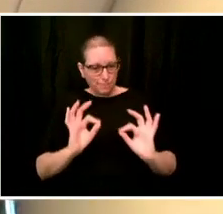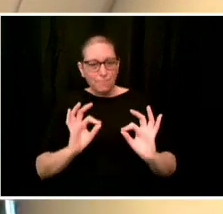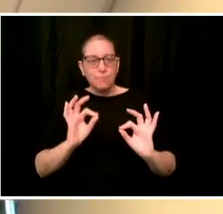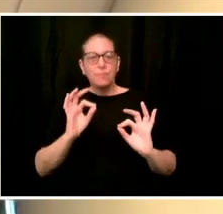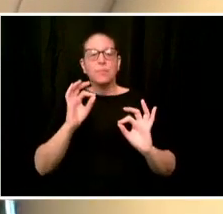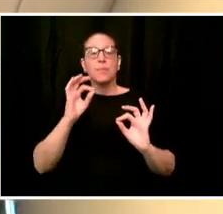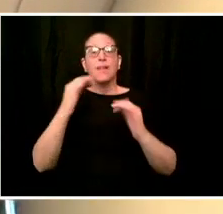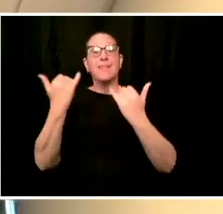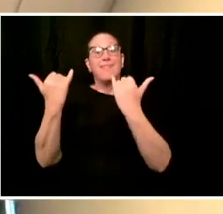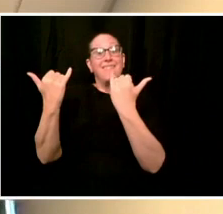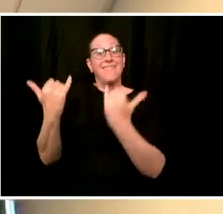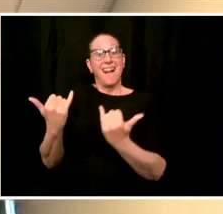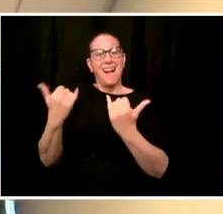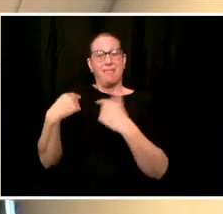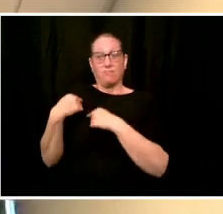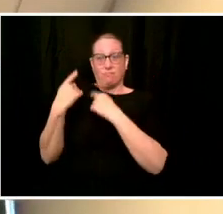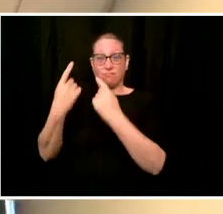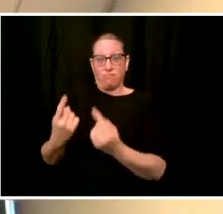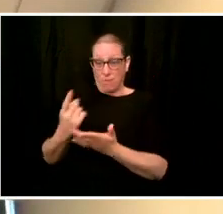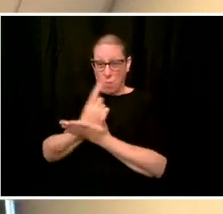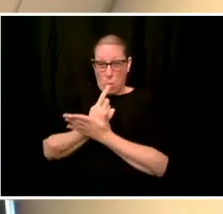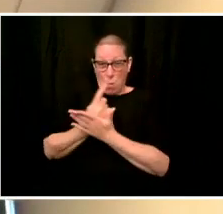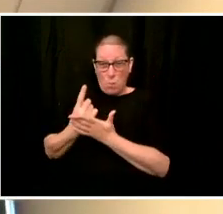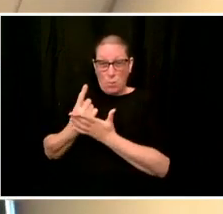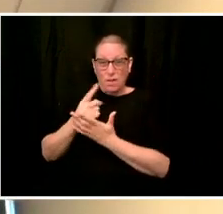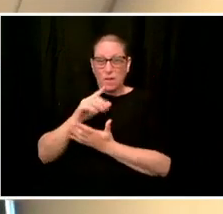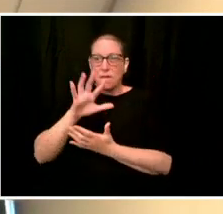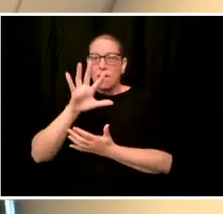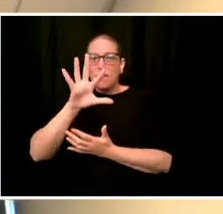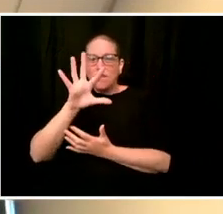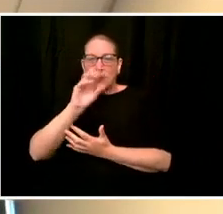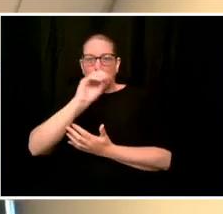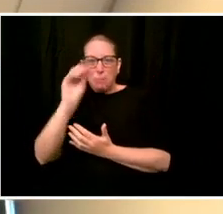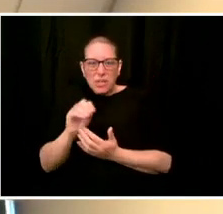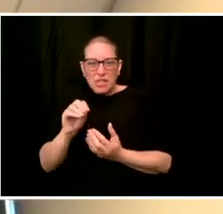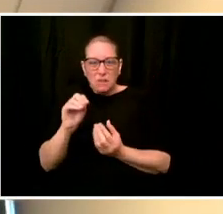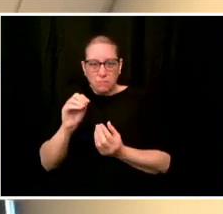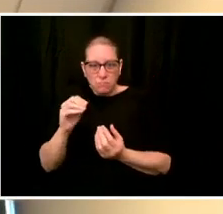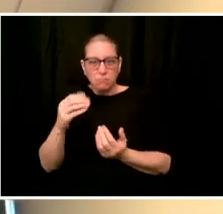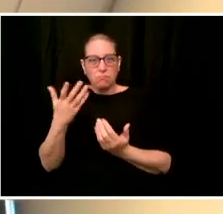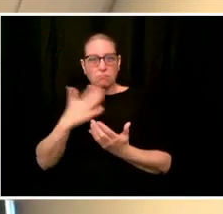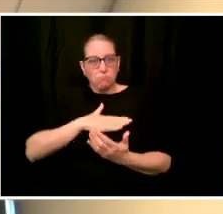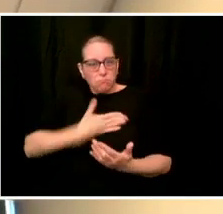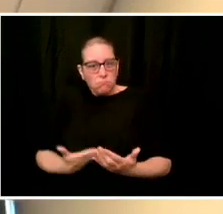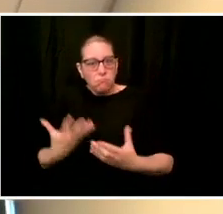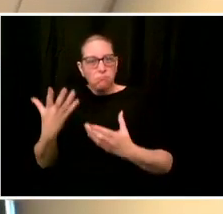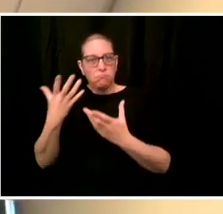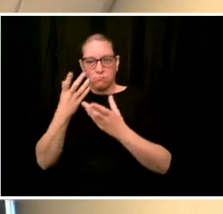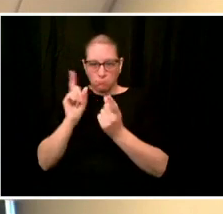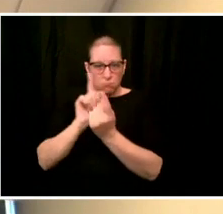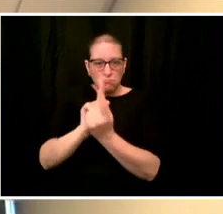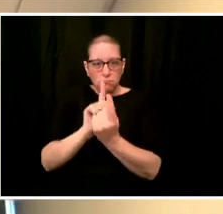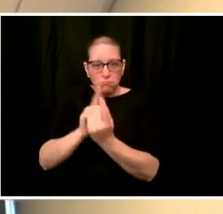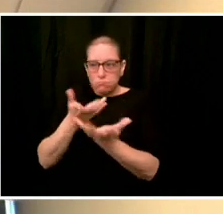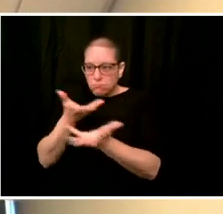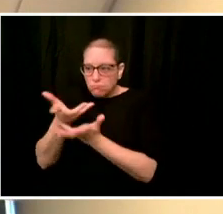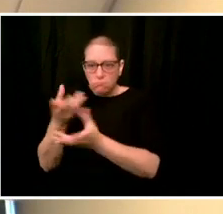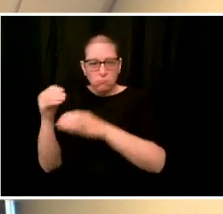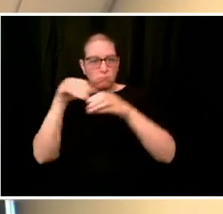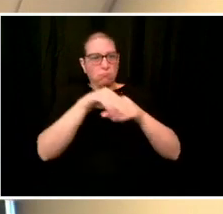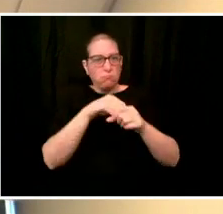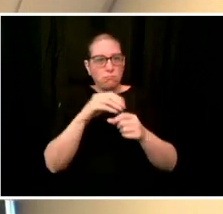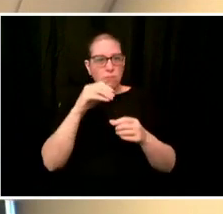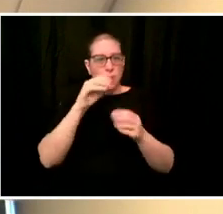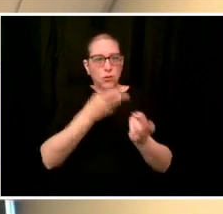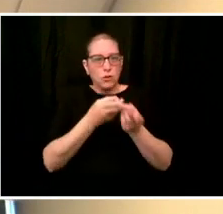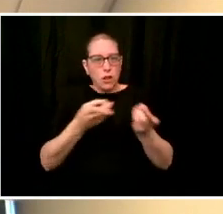night are willing to be engaged and want to work with us in terms of a pathway off the subway is a